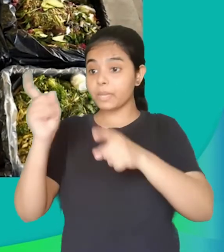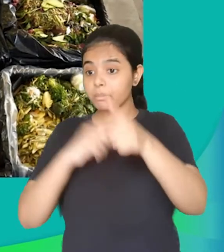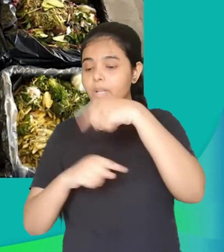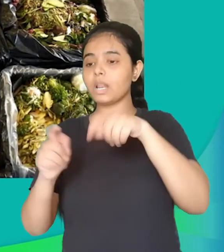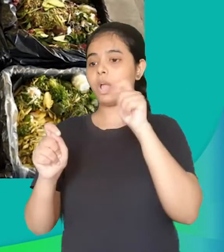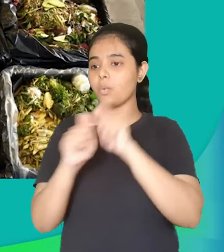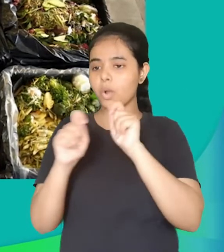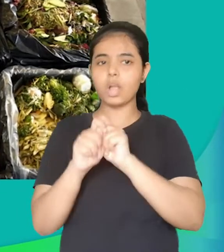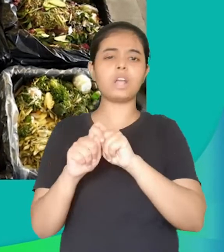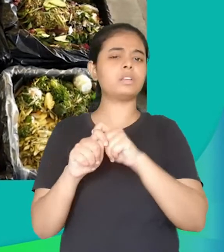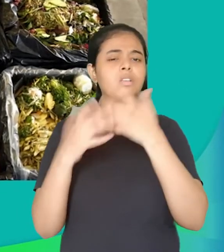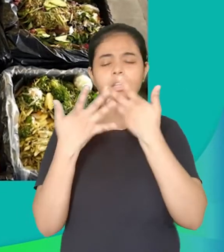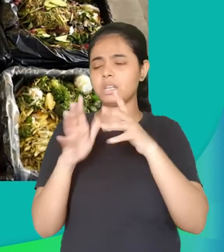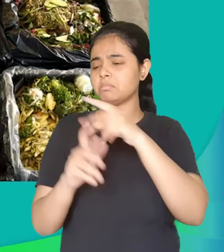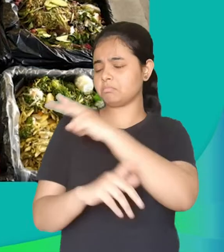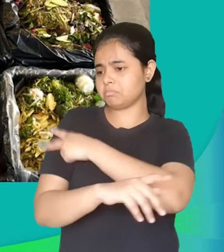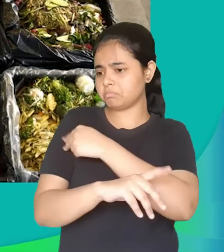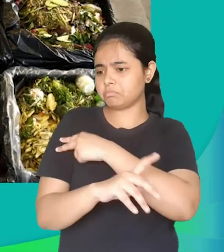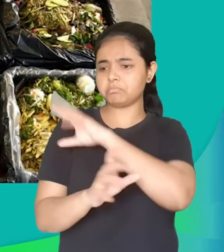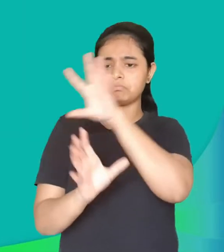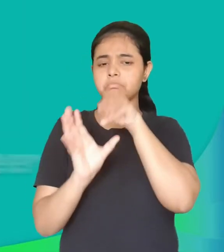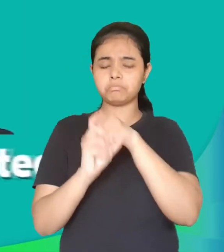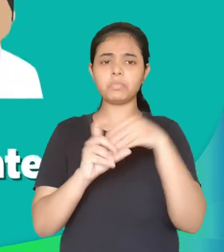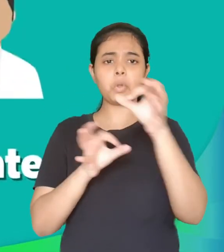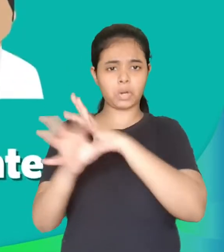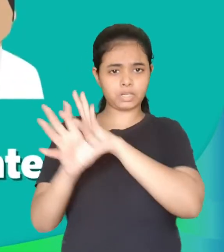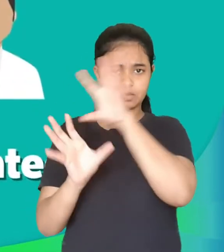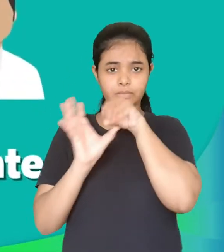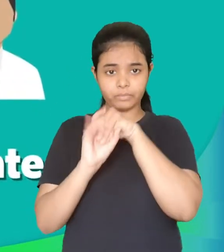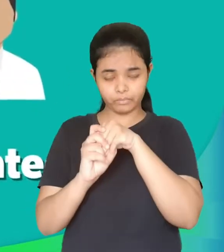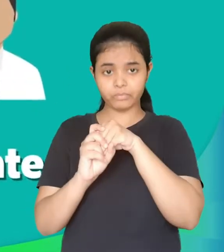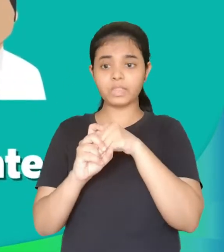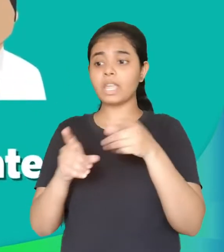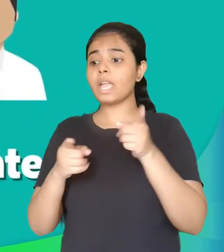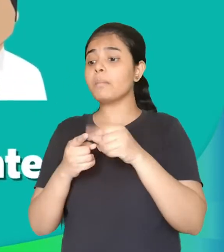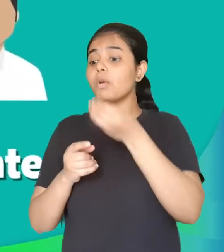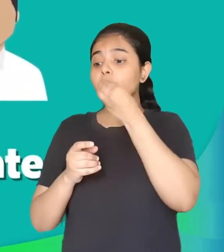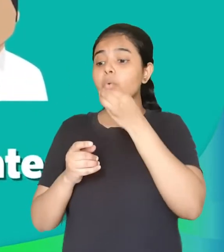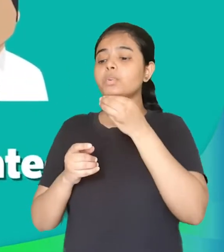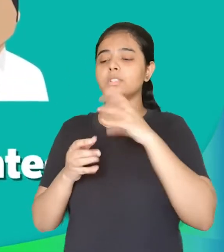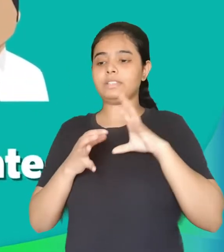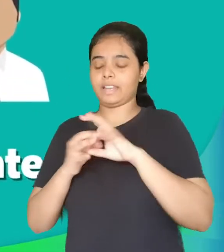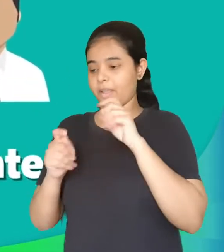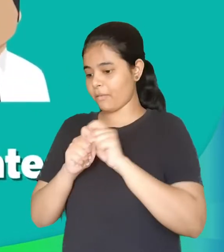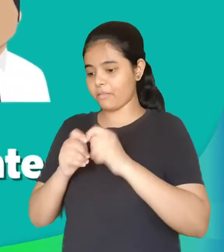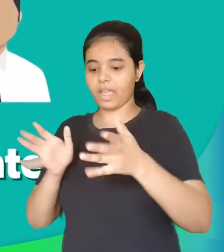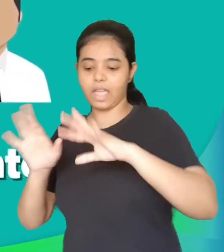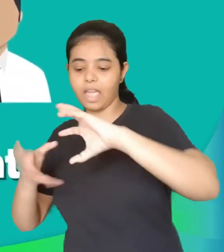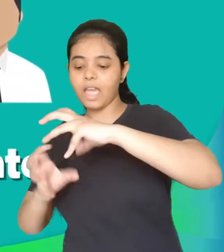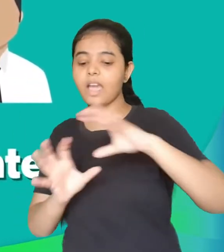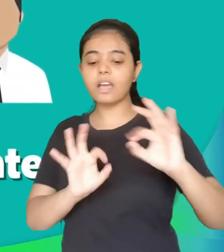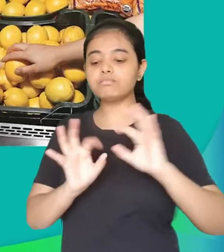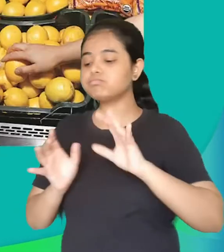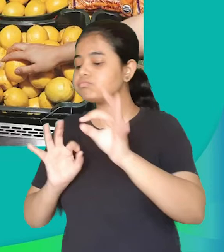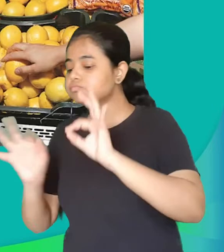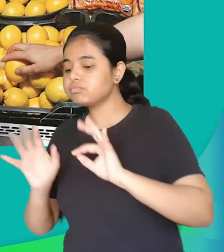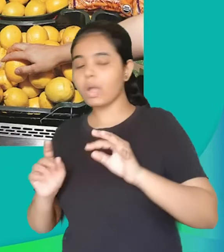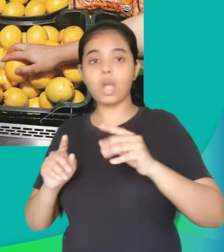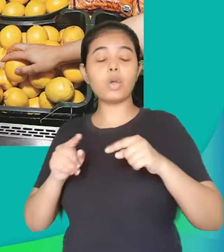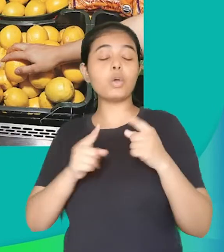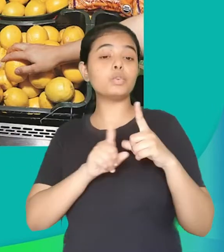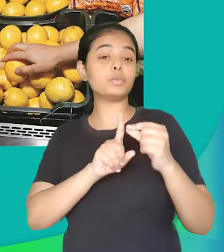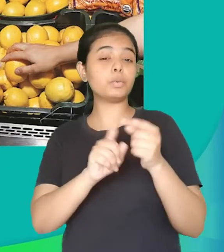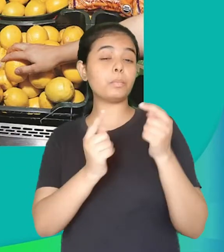marked as food for disposal. Employees or volunteers that work with distribution organizations